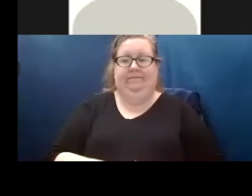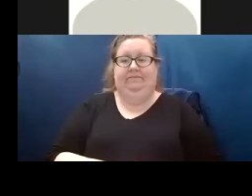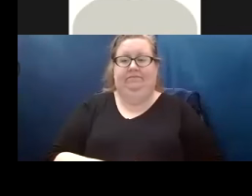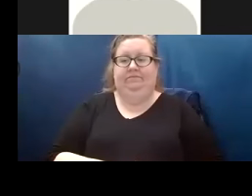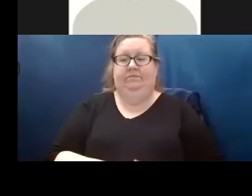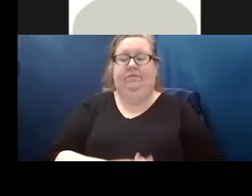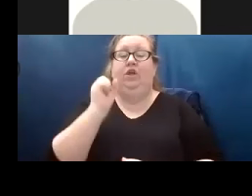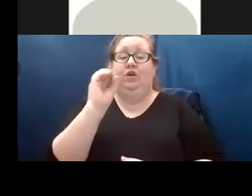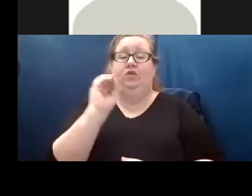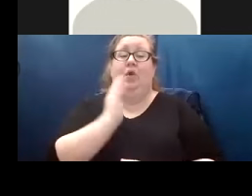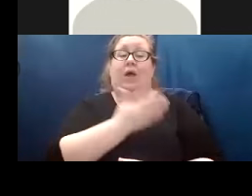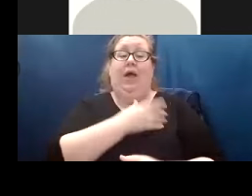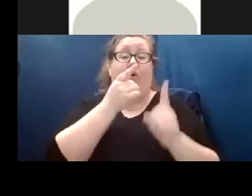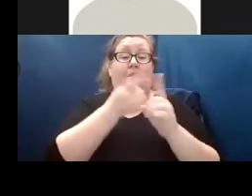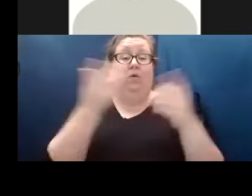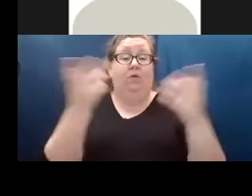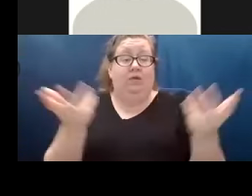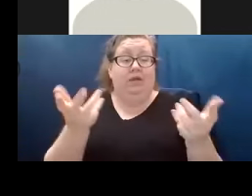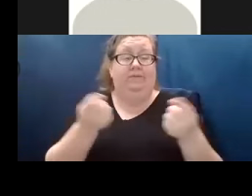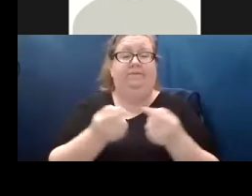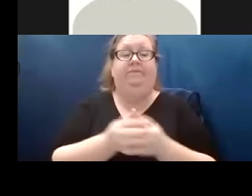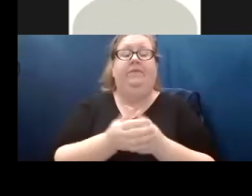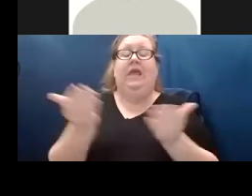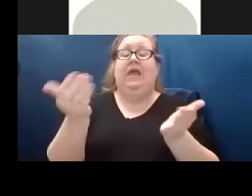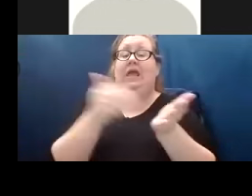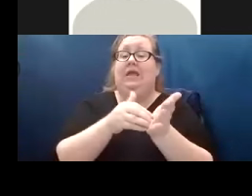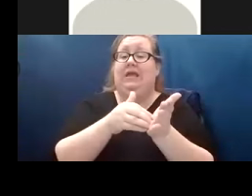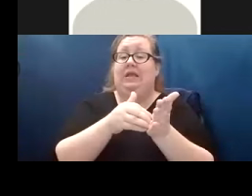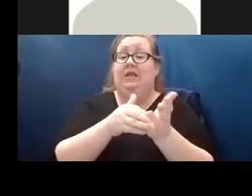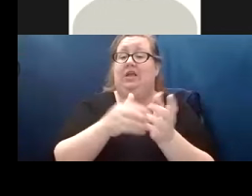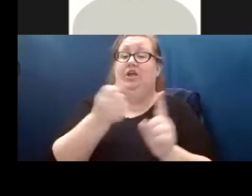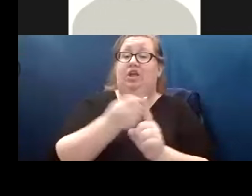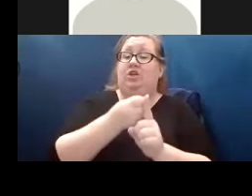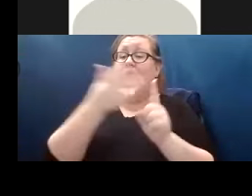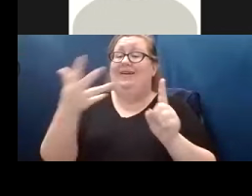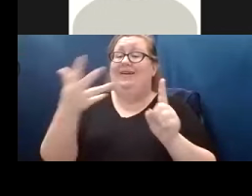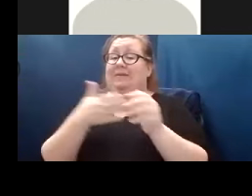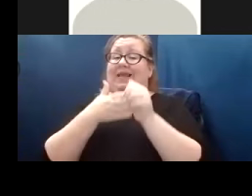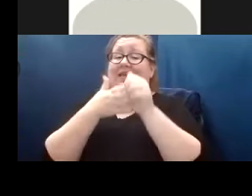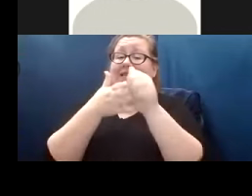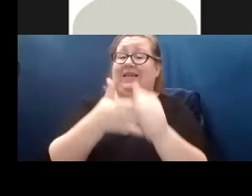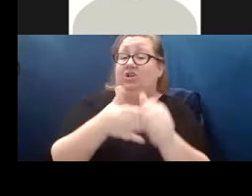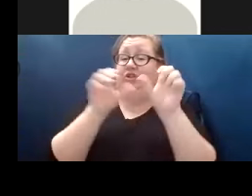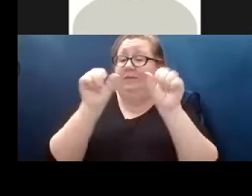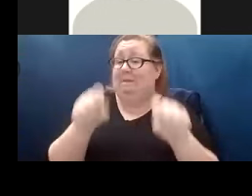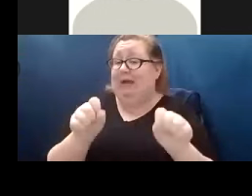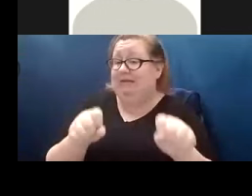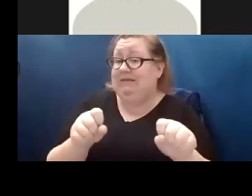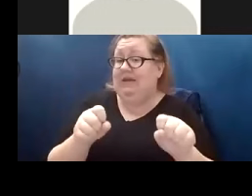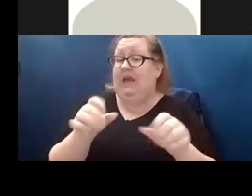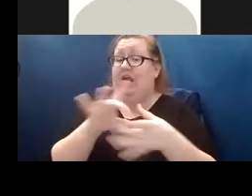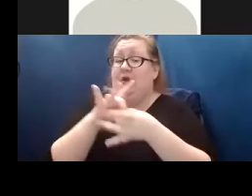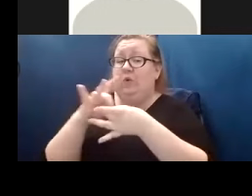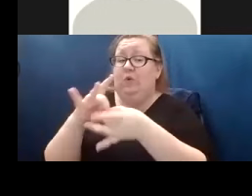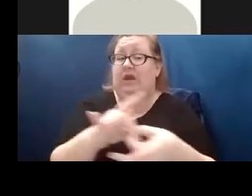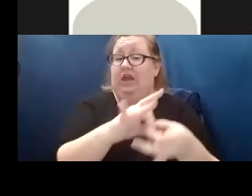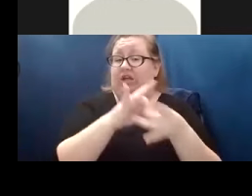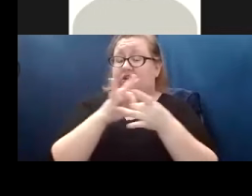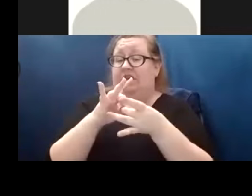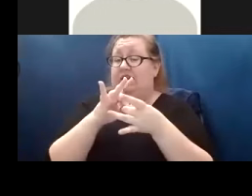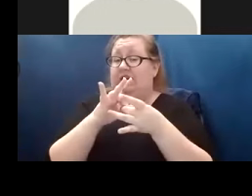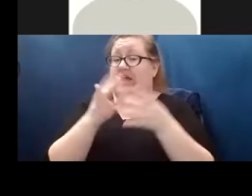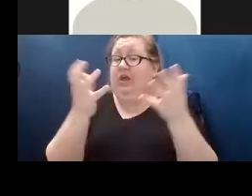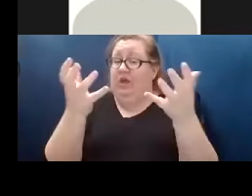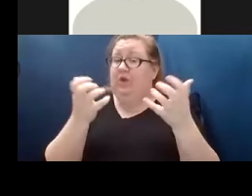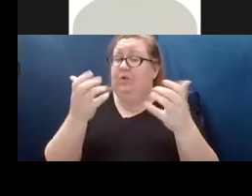So our goals here, again, are to expand leadership capacity and coordination. We really want to improve